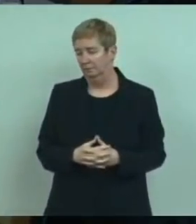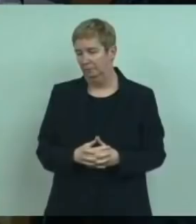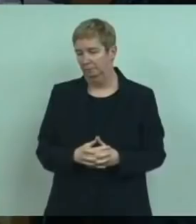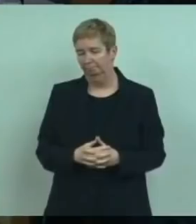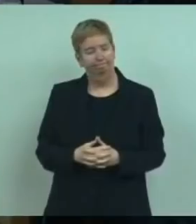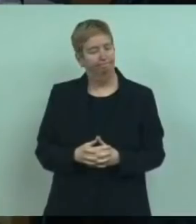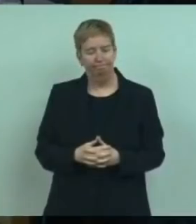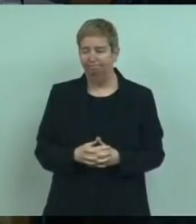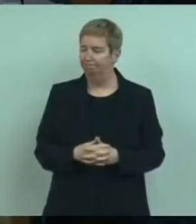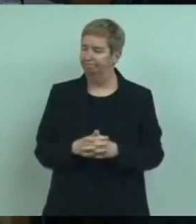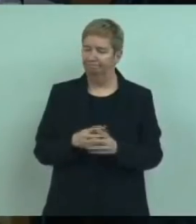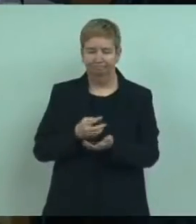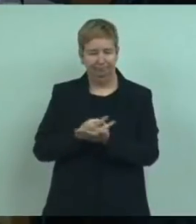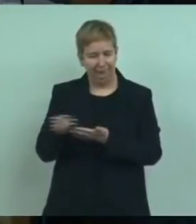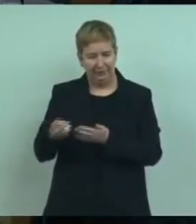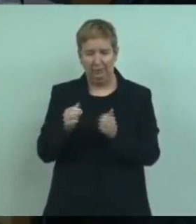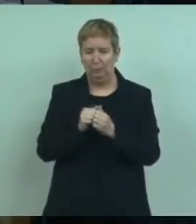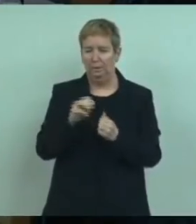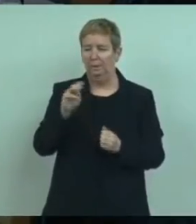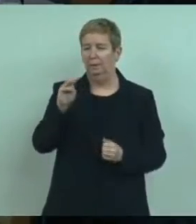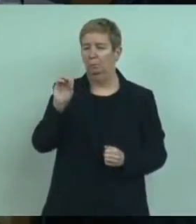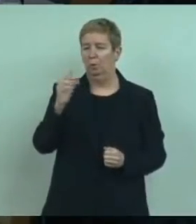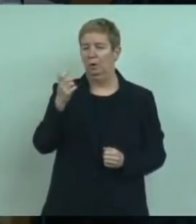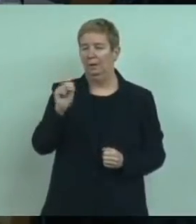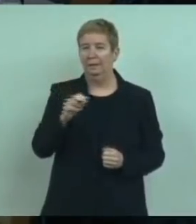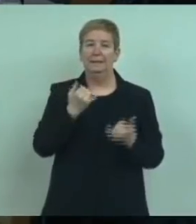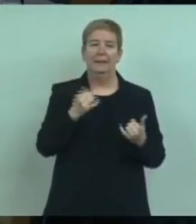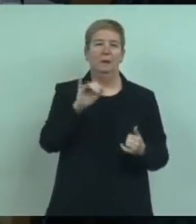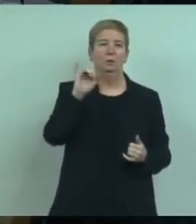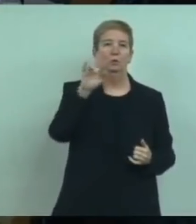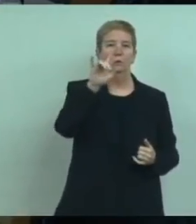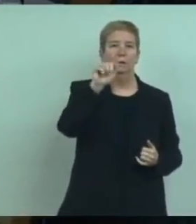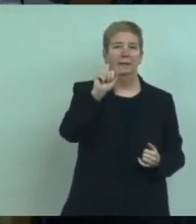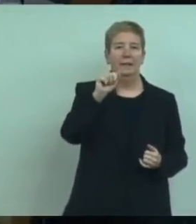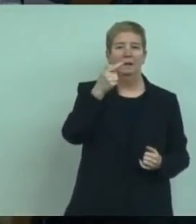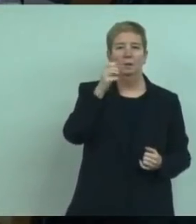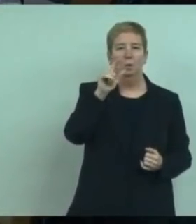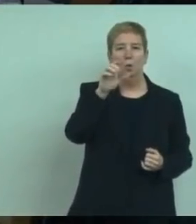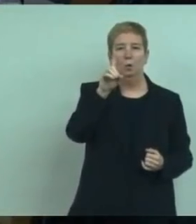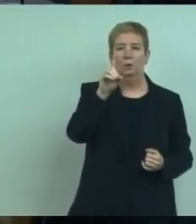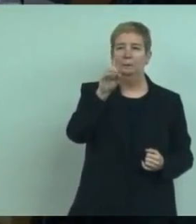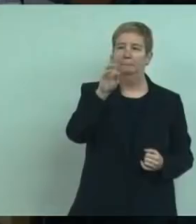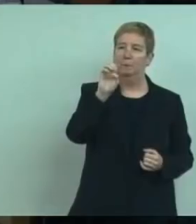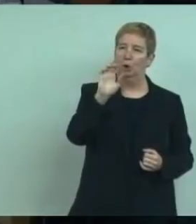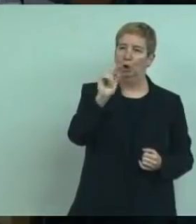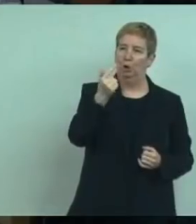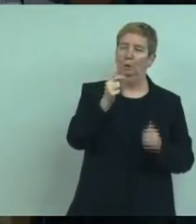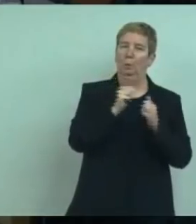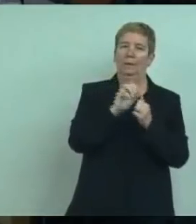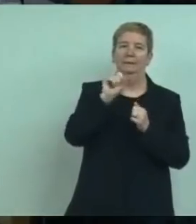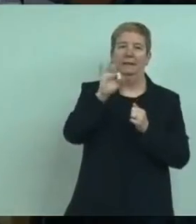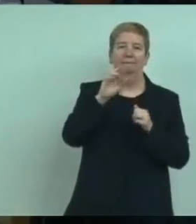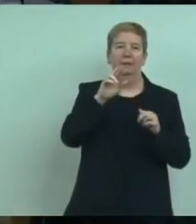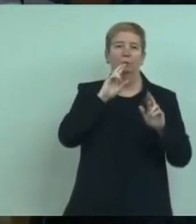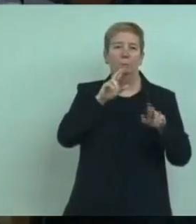Don't have Morgan. All right. We're going to go to Julia Goldberg with the Santa Fe Reporter. Julia, do I have you? You're unmuted.